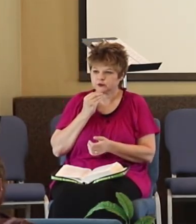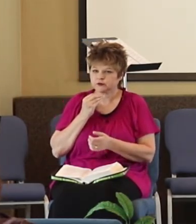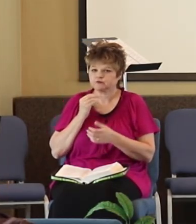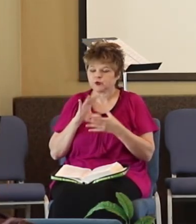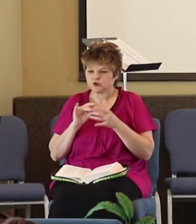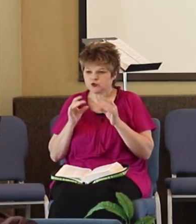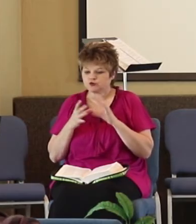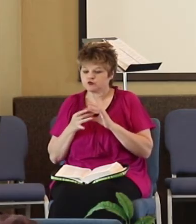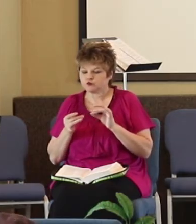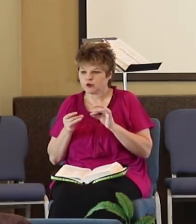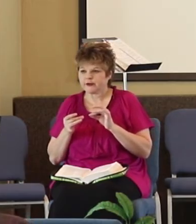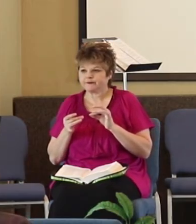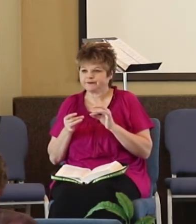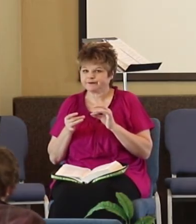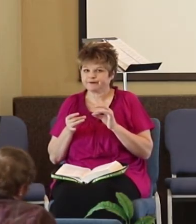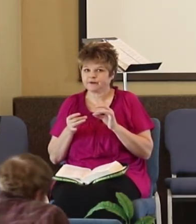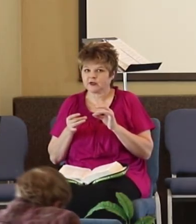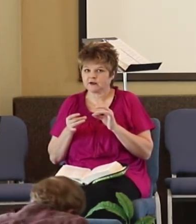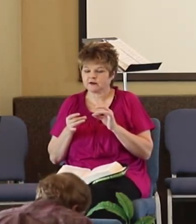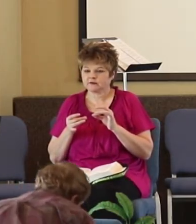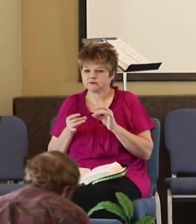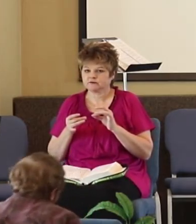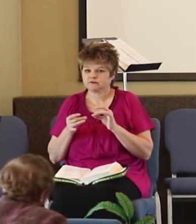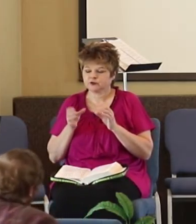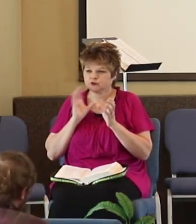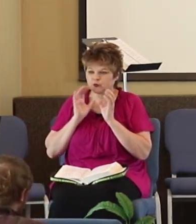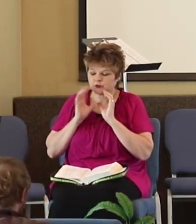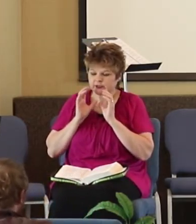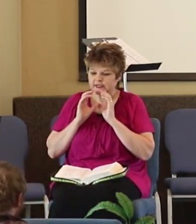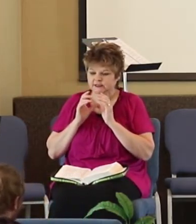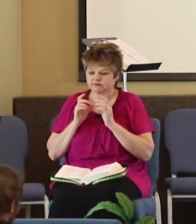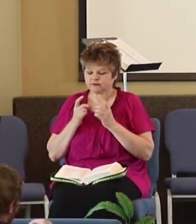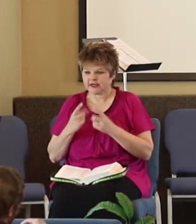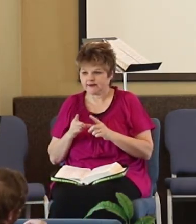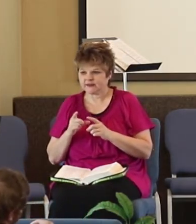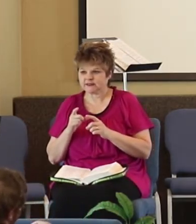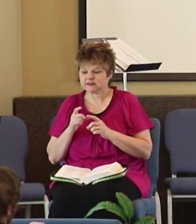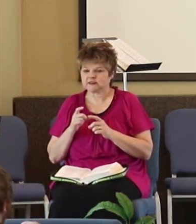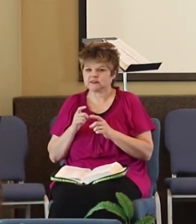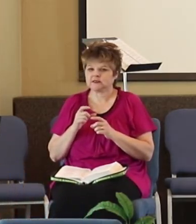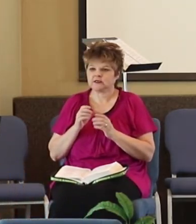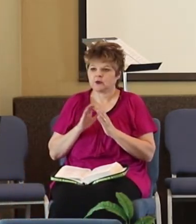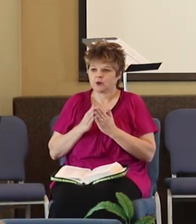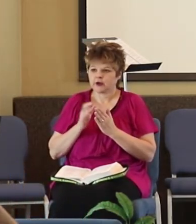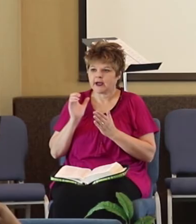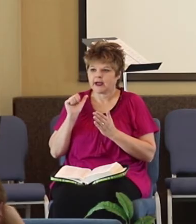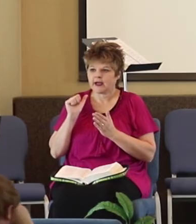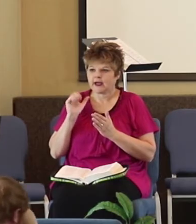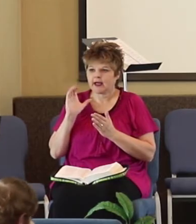there's this little interaction that takes place in Acts chapter 10, and I want to close with this.